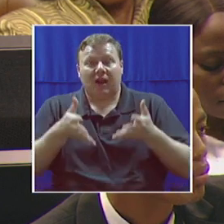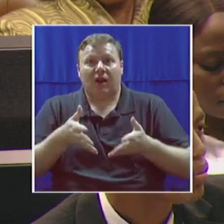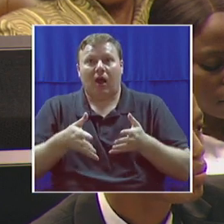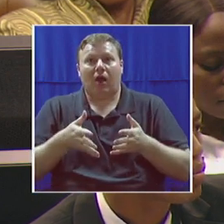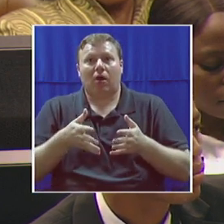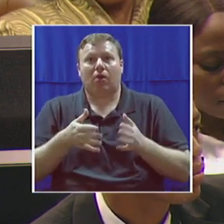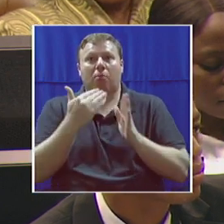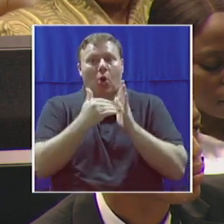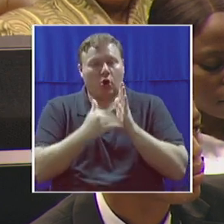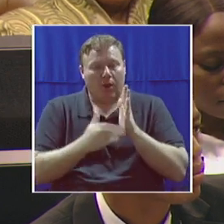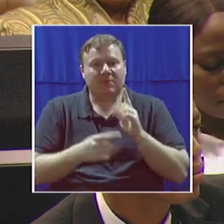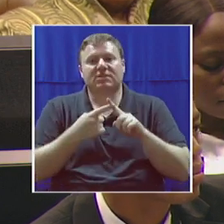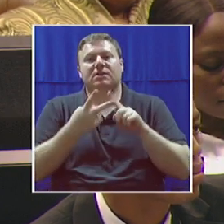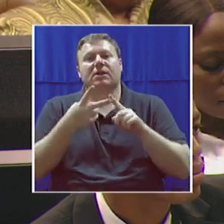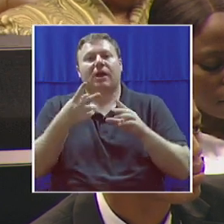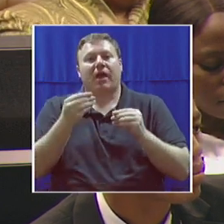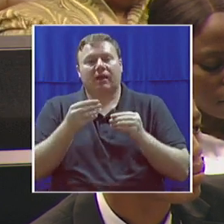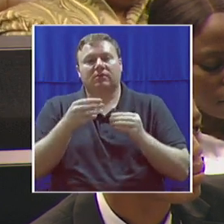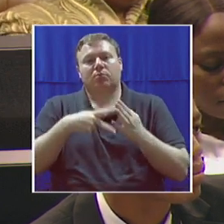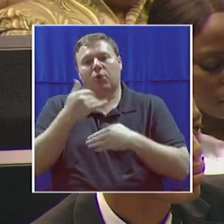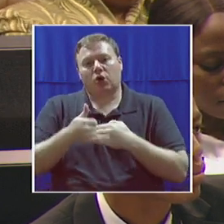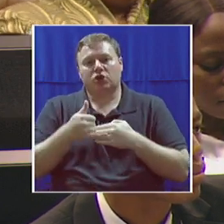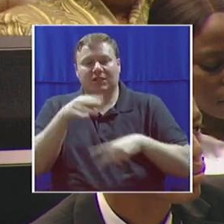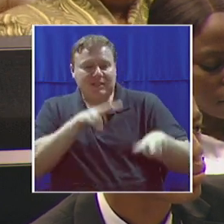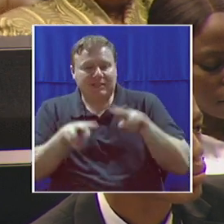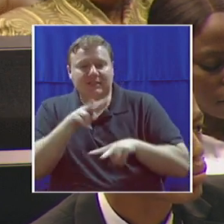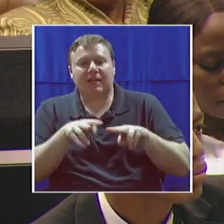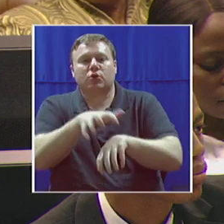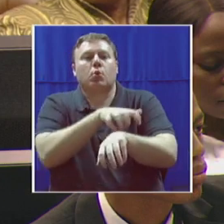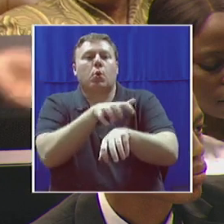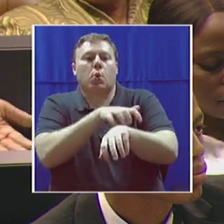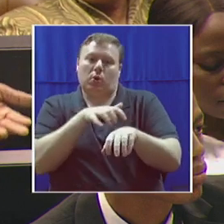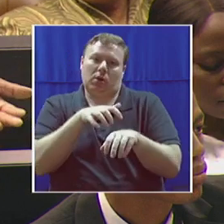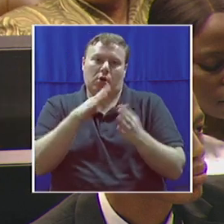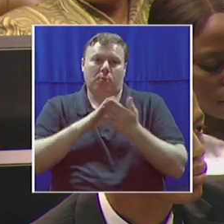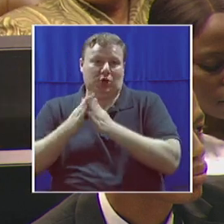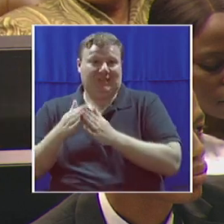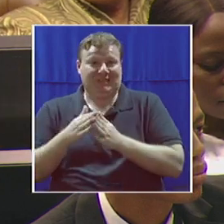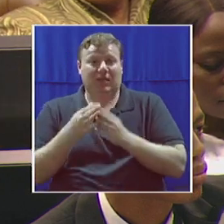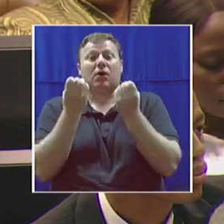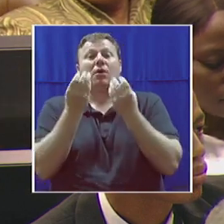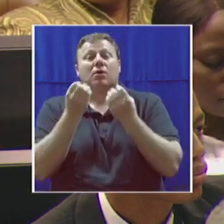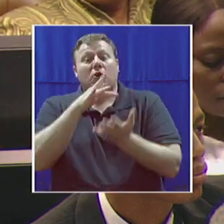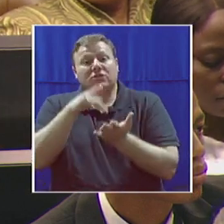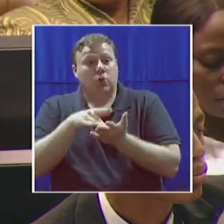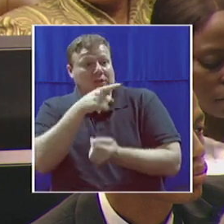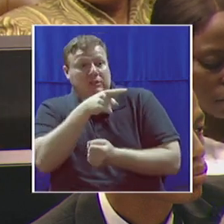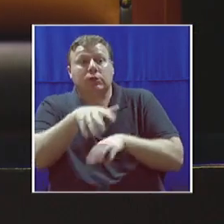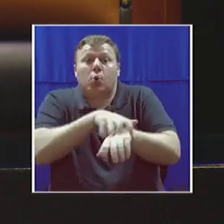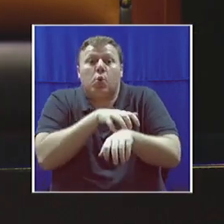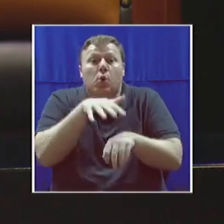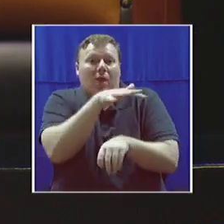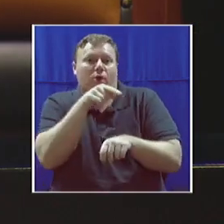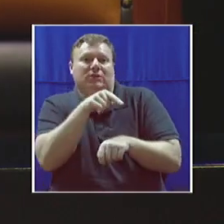by rural communities as in most of the cases they are the ones who are left out thank you very much thank